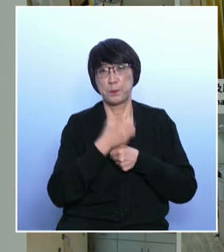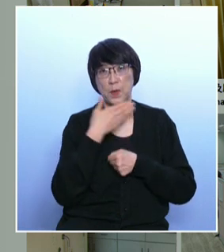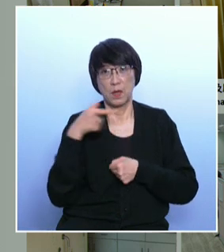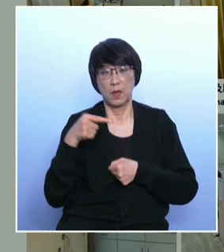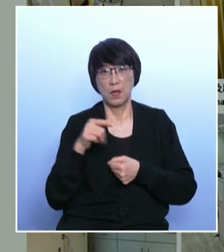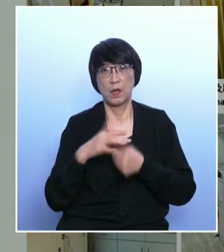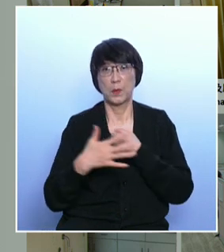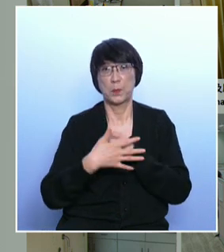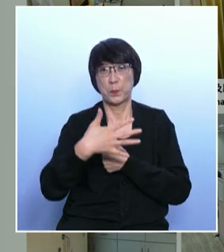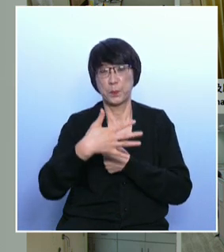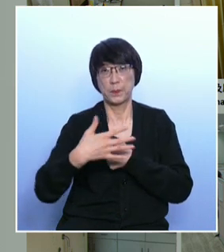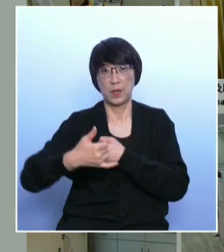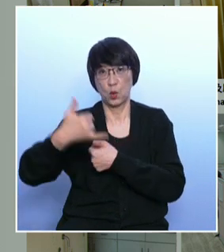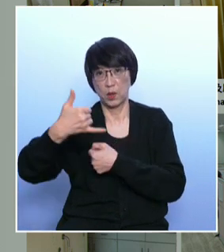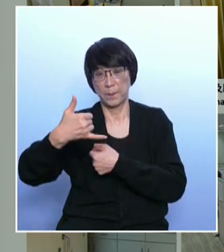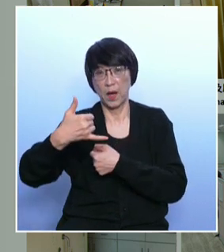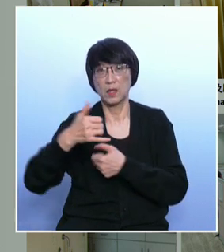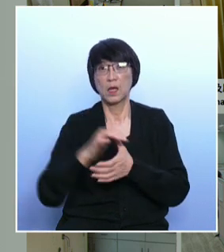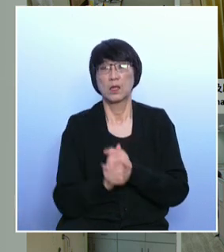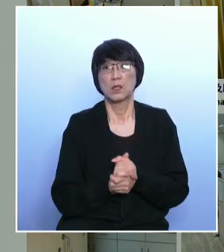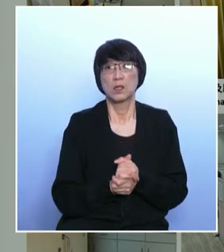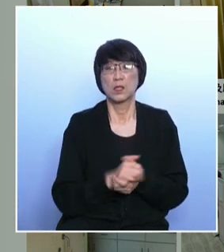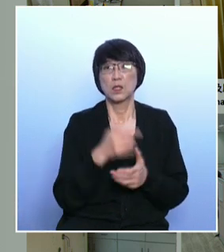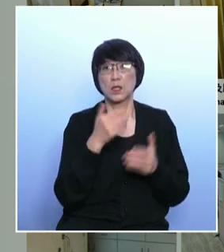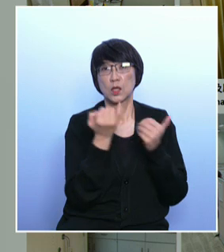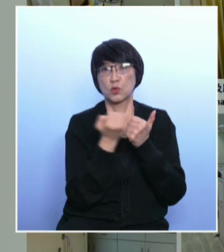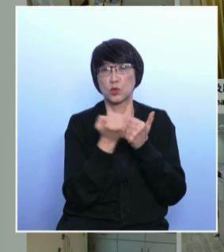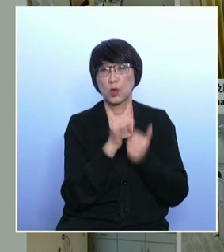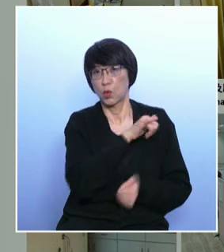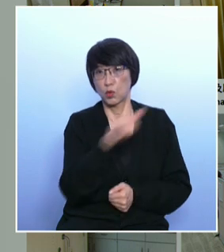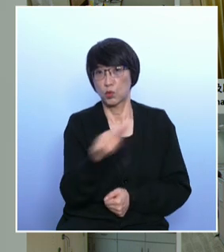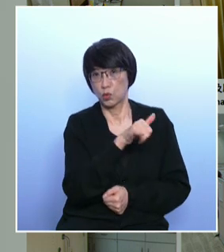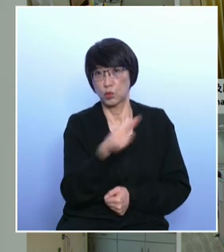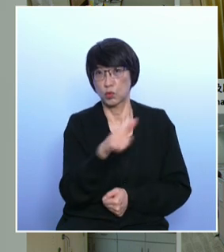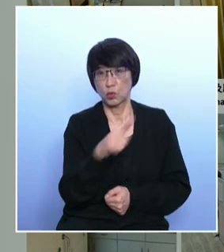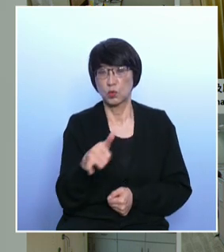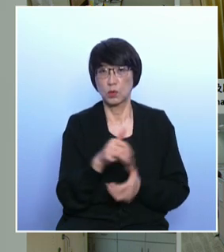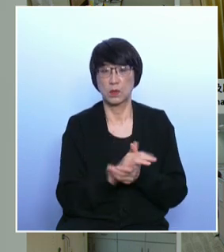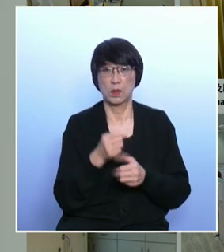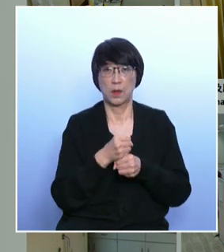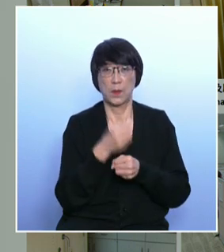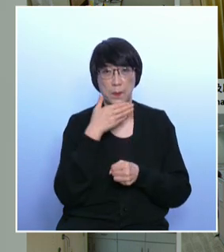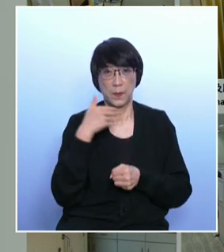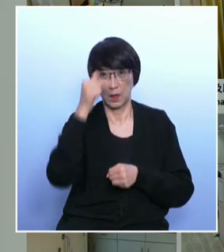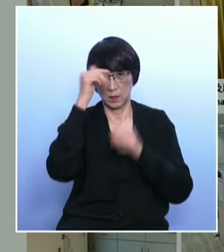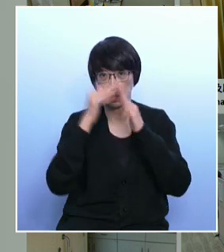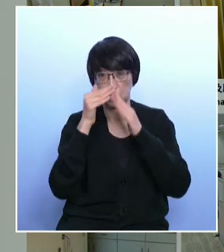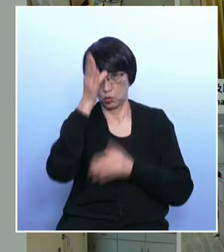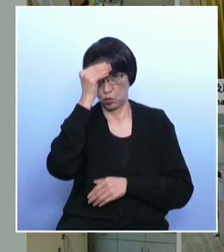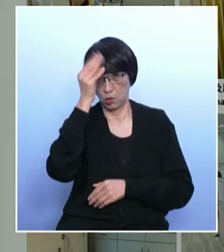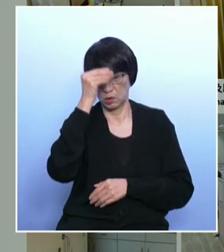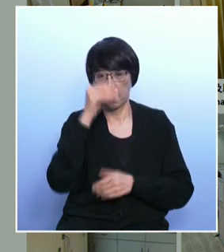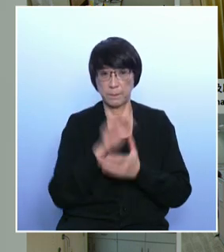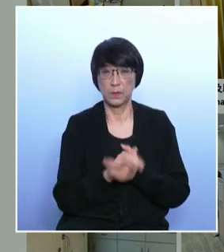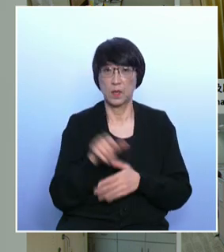have to undertake practical experience in Queen Mary Hospital. Year 5 and 6 students will have to go to the Queen